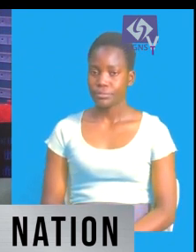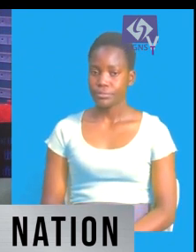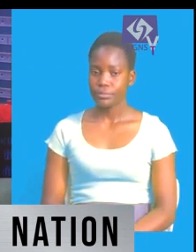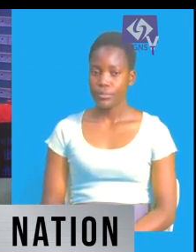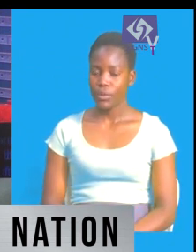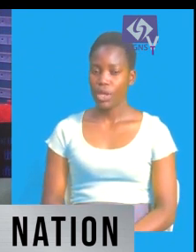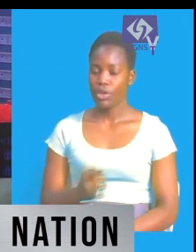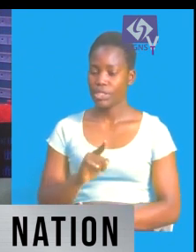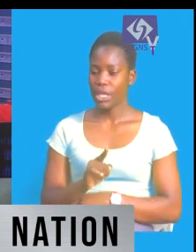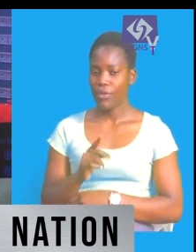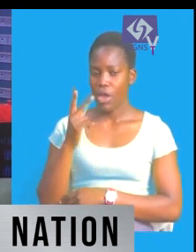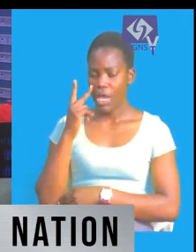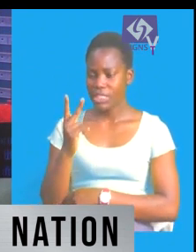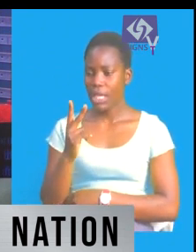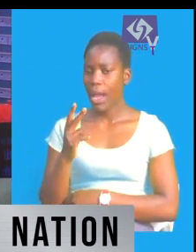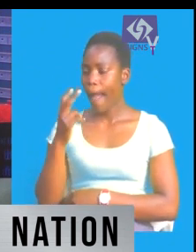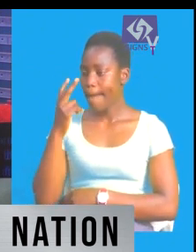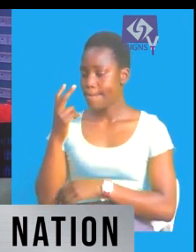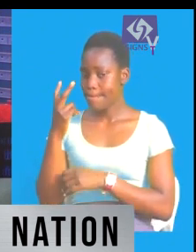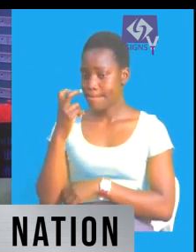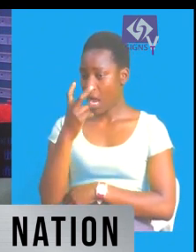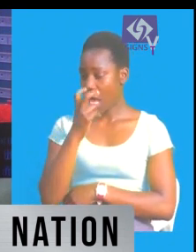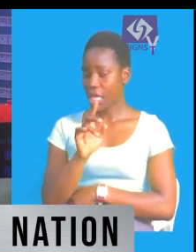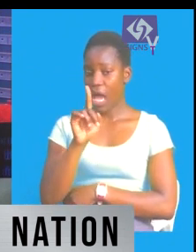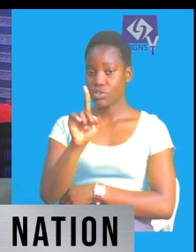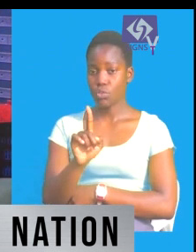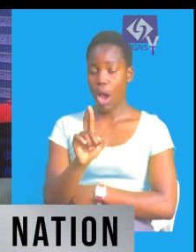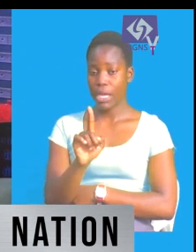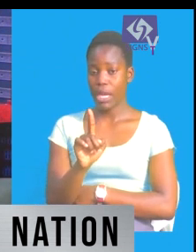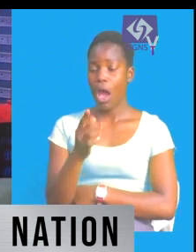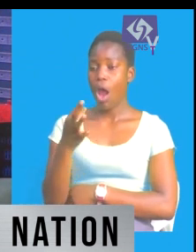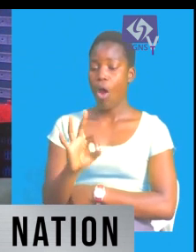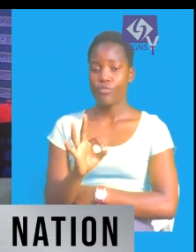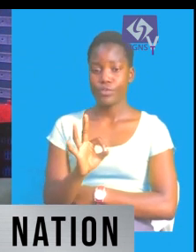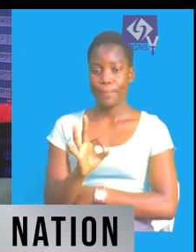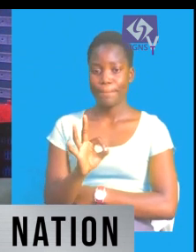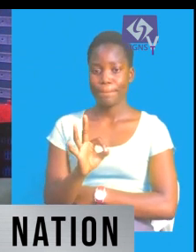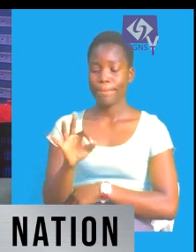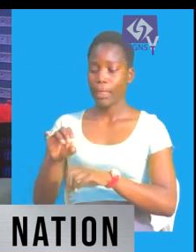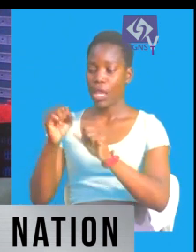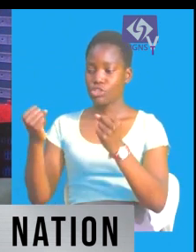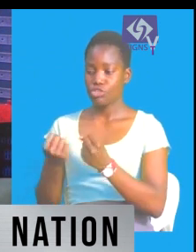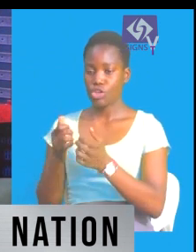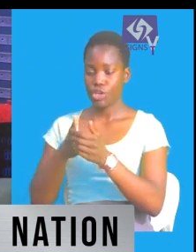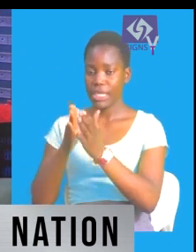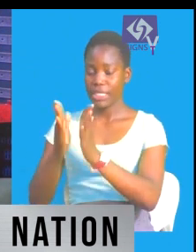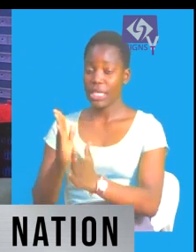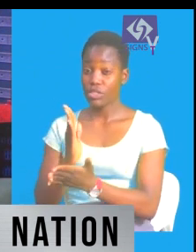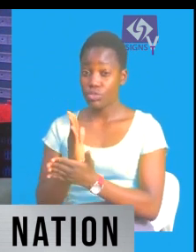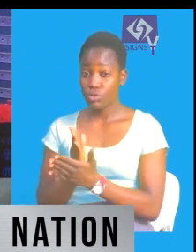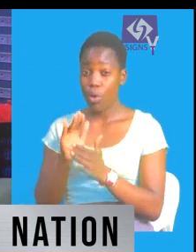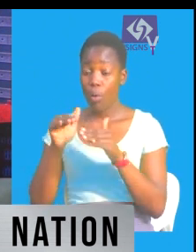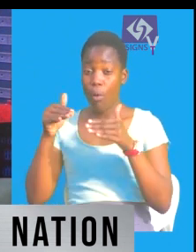Are you looking at Martha Karua as one of your social engineers for real?